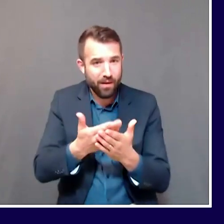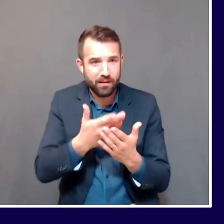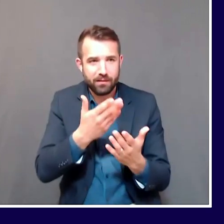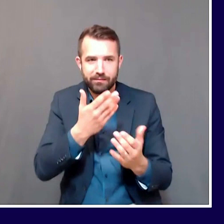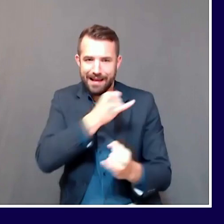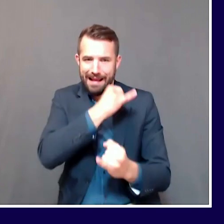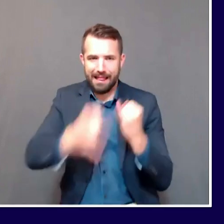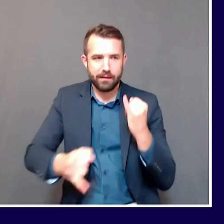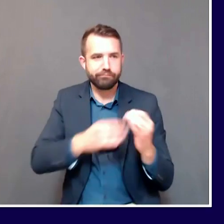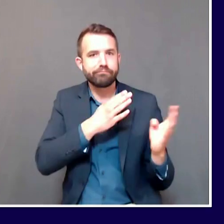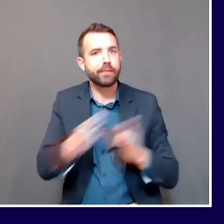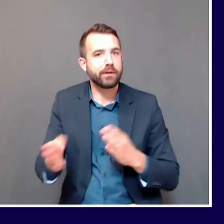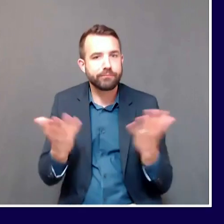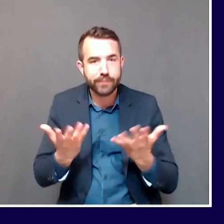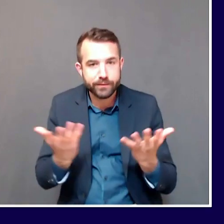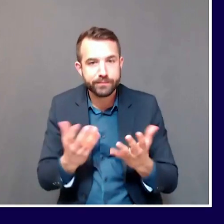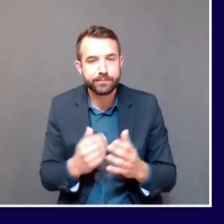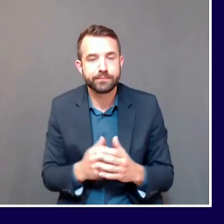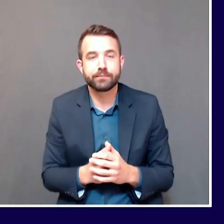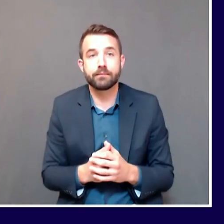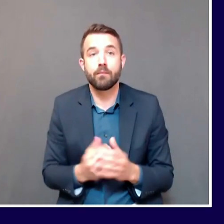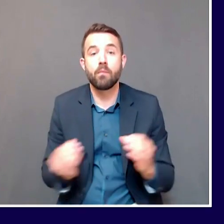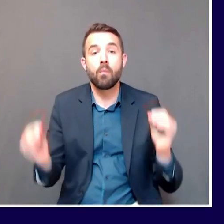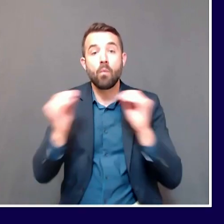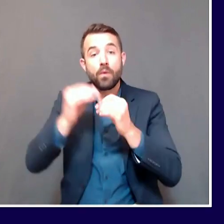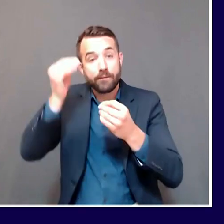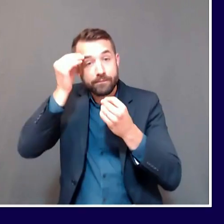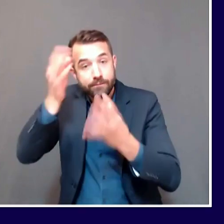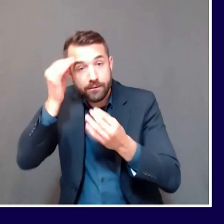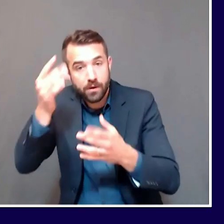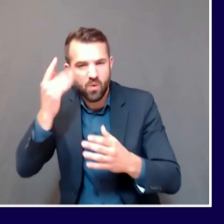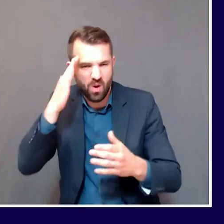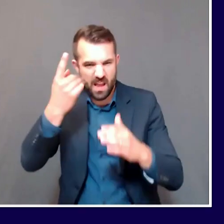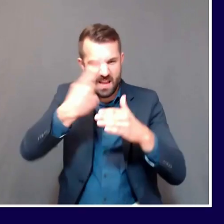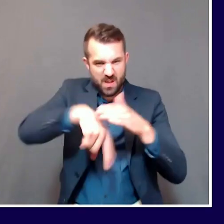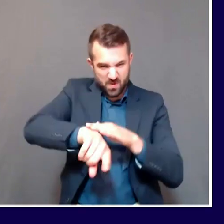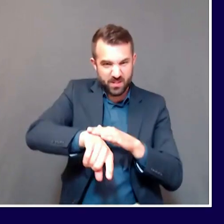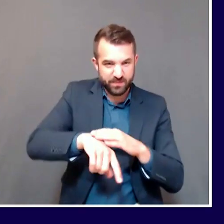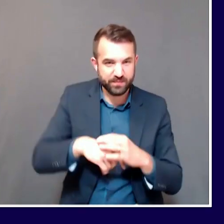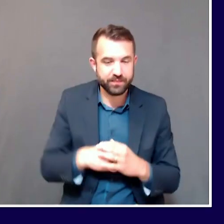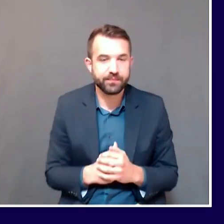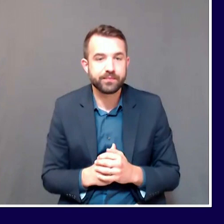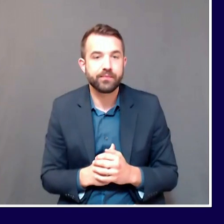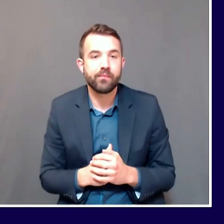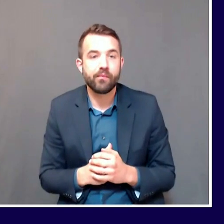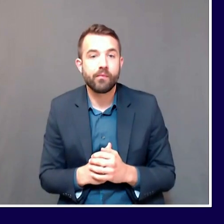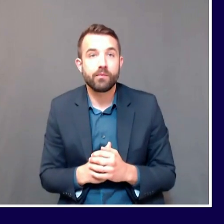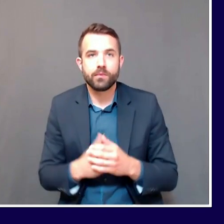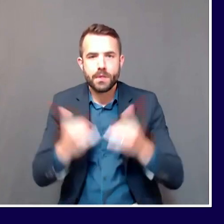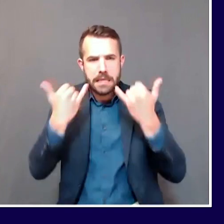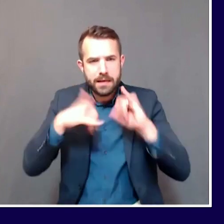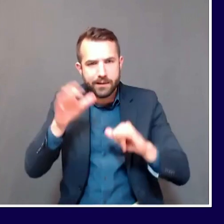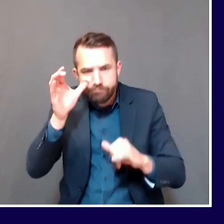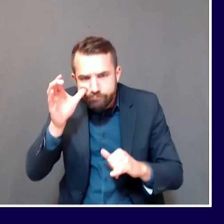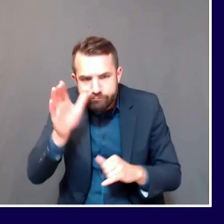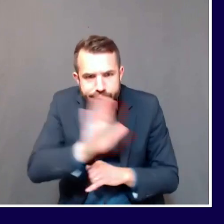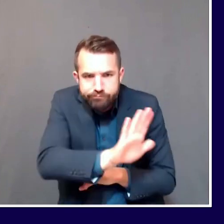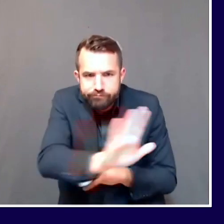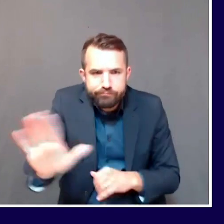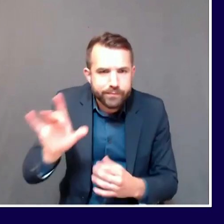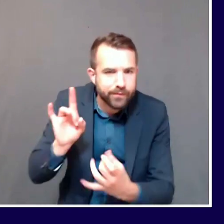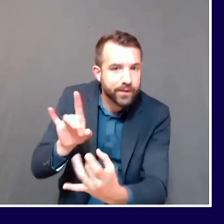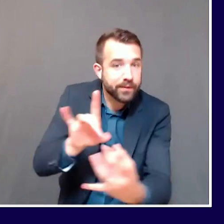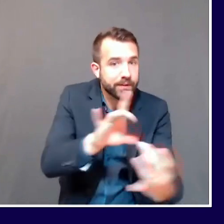have a more detailed announcement early next week. We will continue to listen to the feedback and ideas from businesses, communities, and public